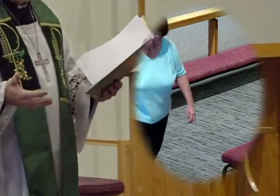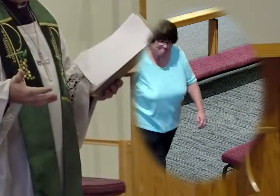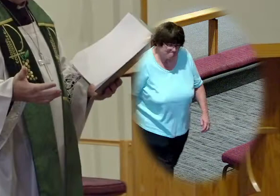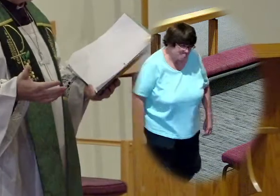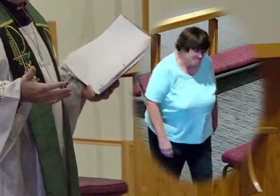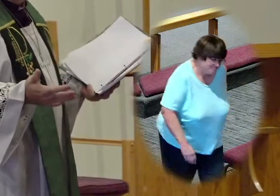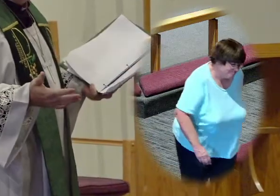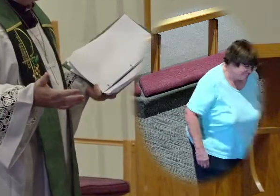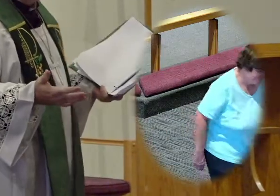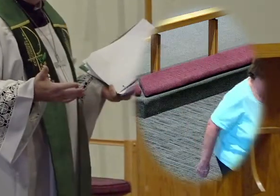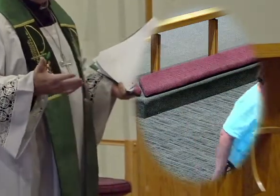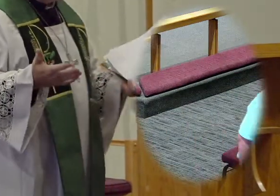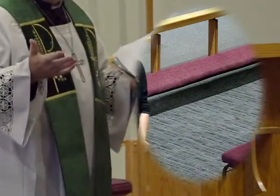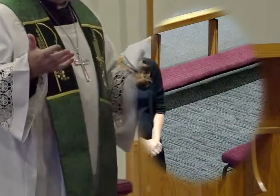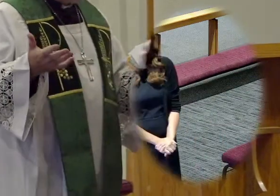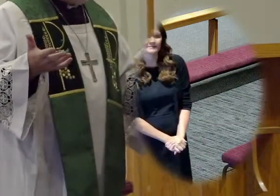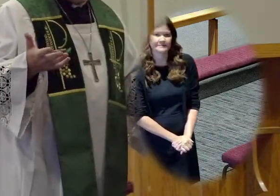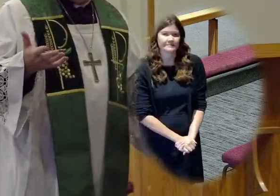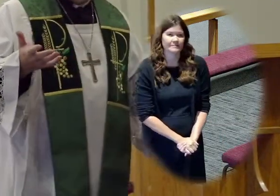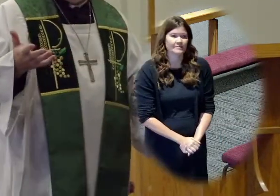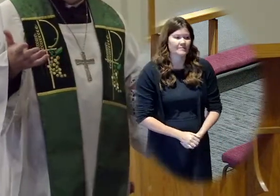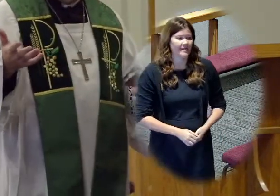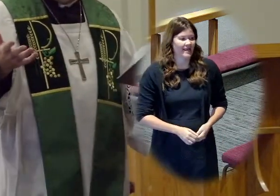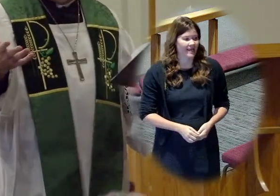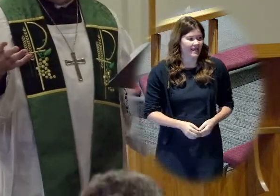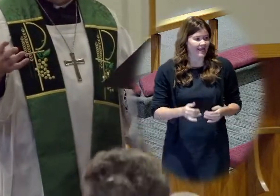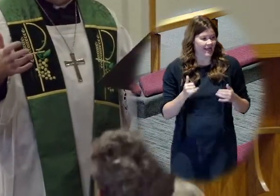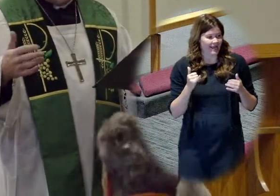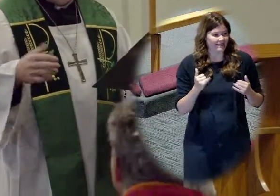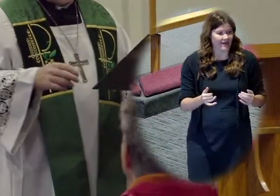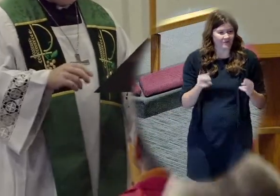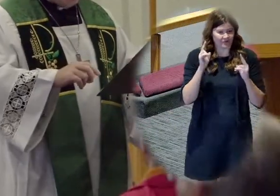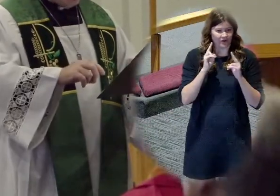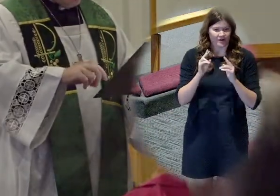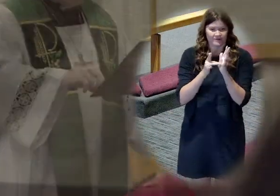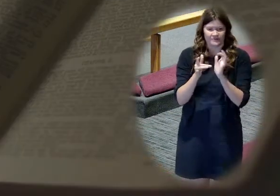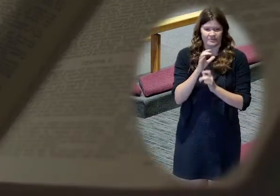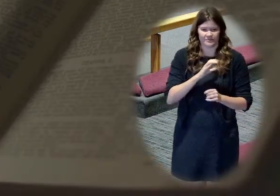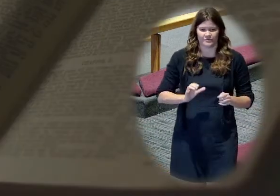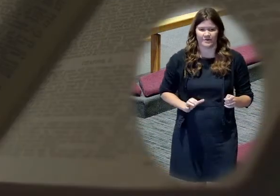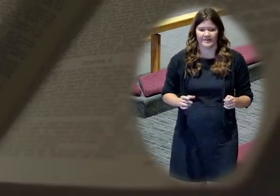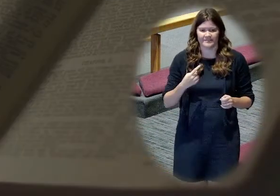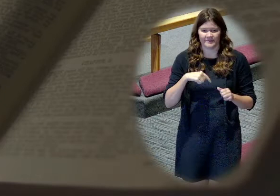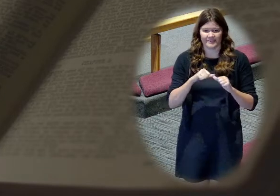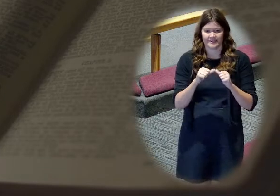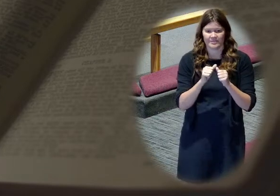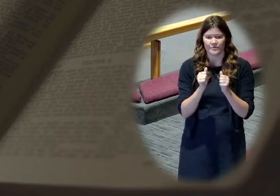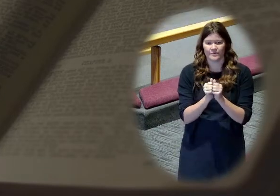And now, out of honor for Jesus, who is the Christ, we rise for the reading of the gospel.